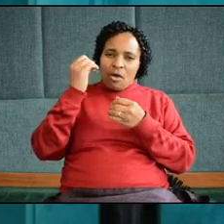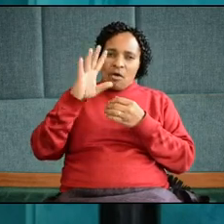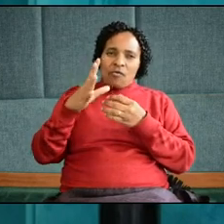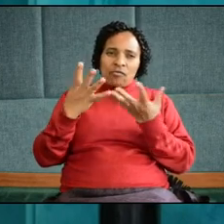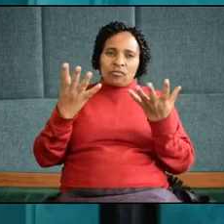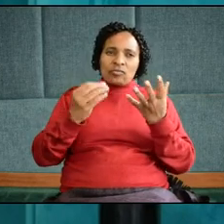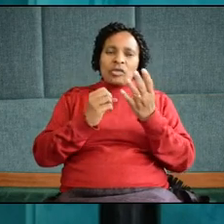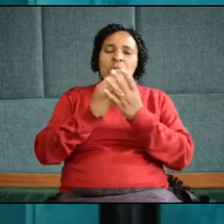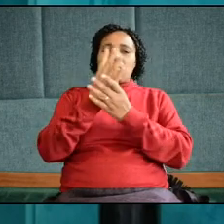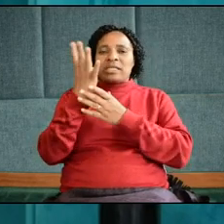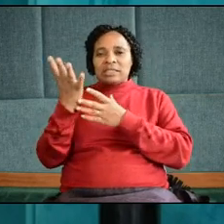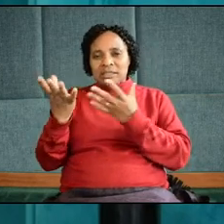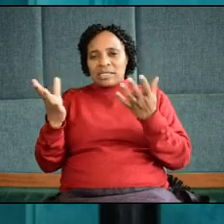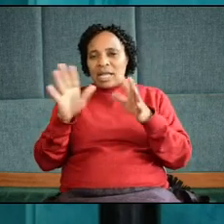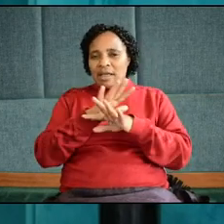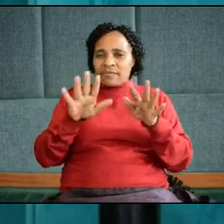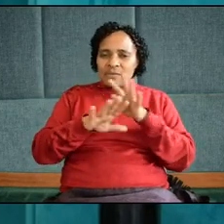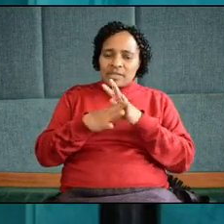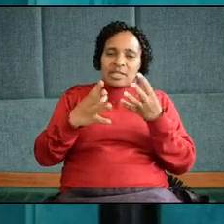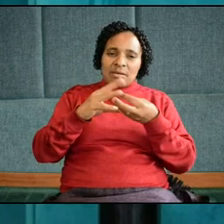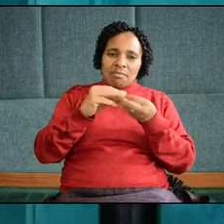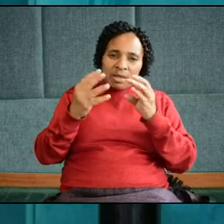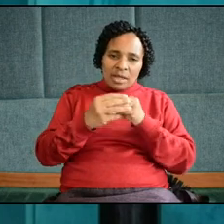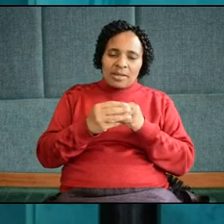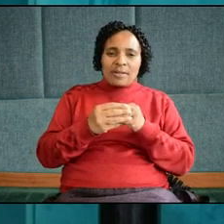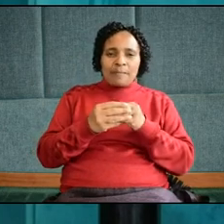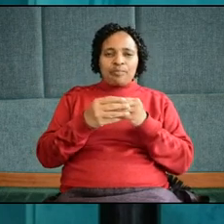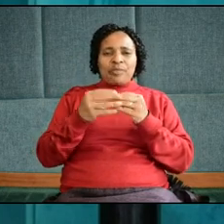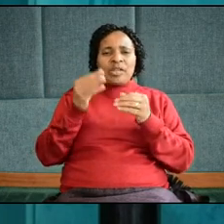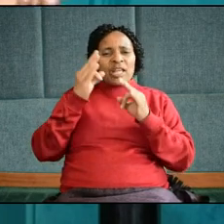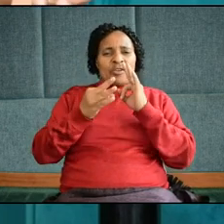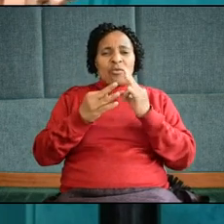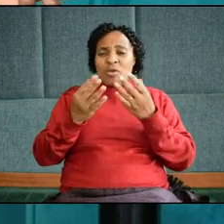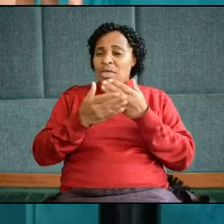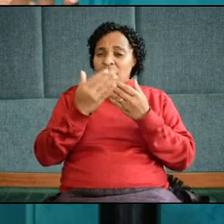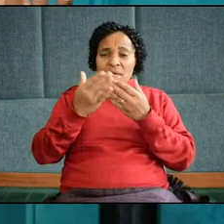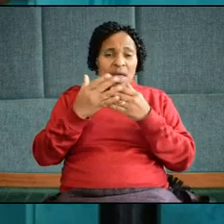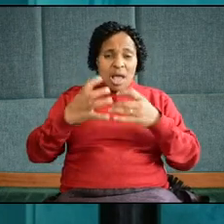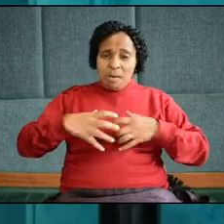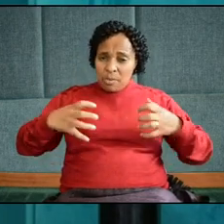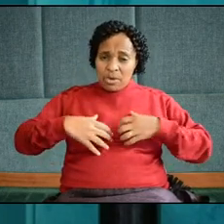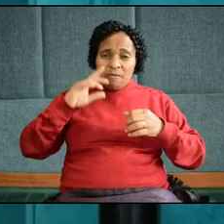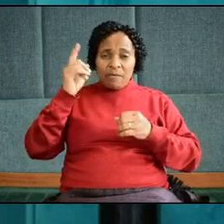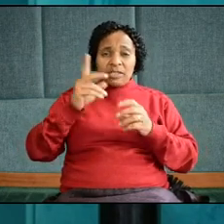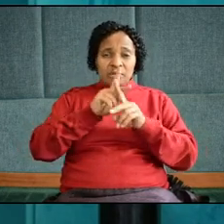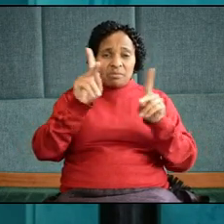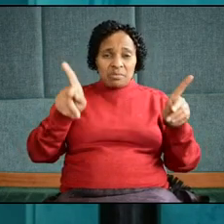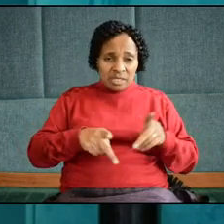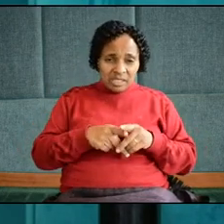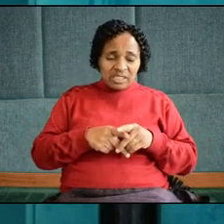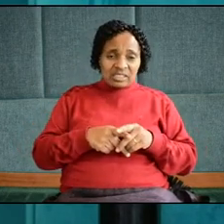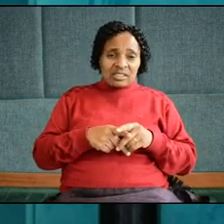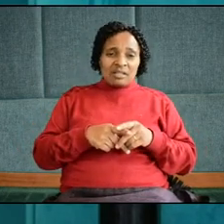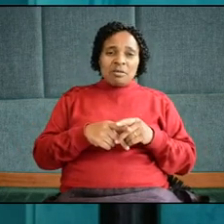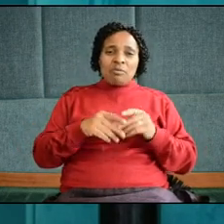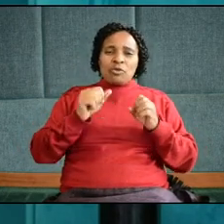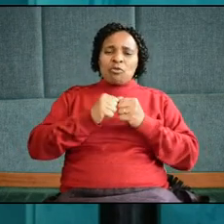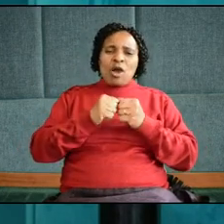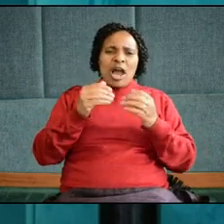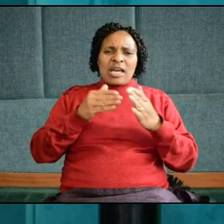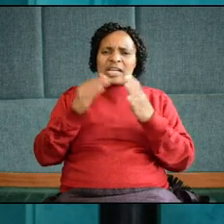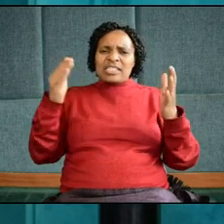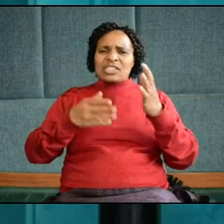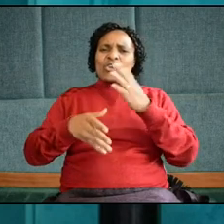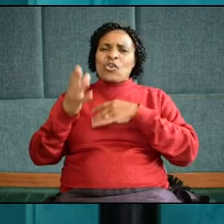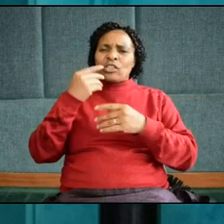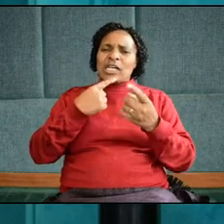you see. Mm-hmm. And so by not taking care of animals in the first place, by treating them cruelly, we are going against what